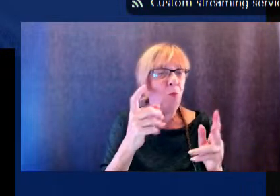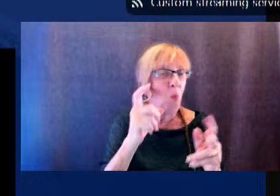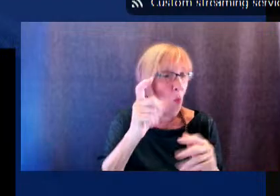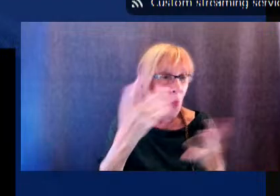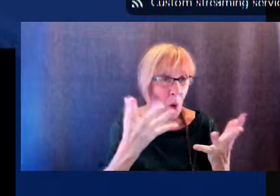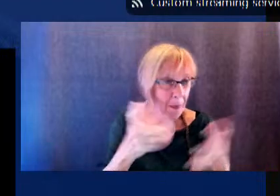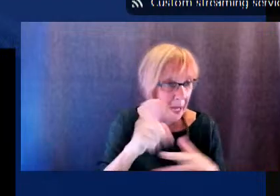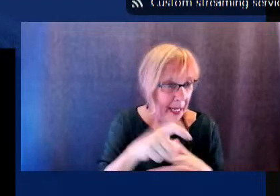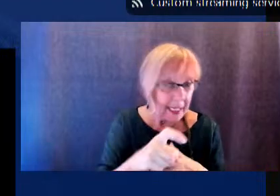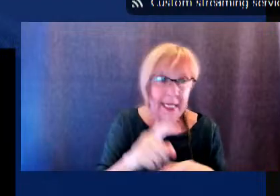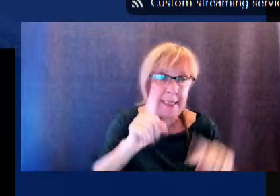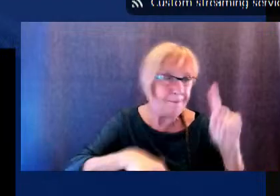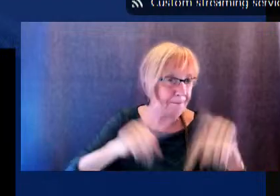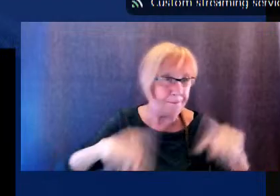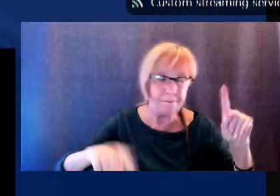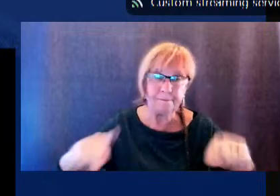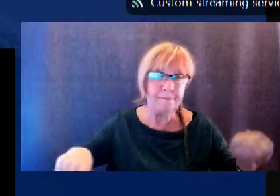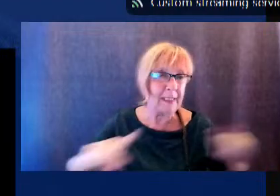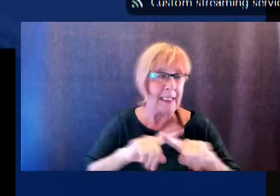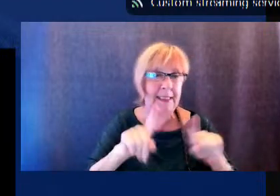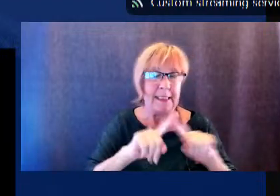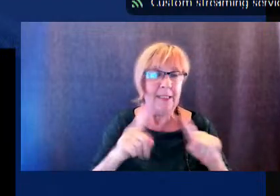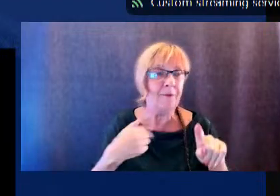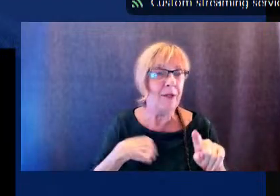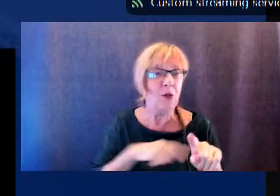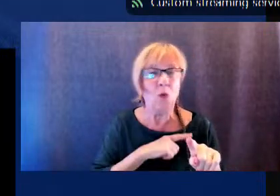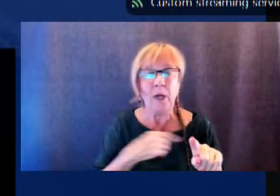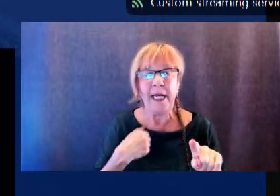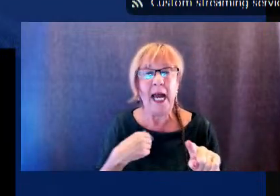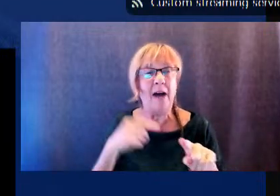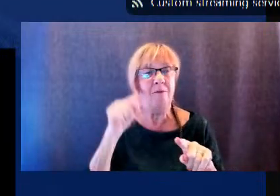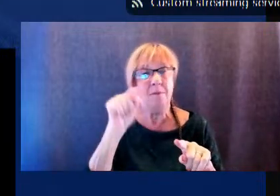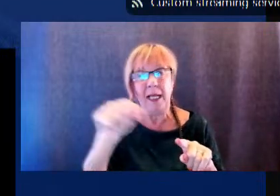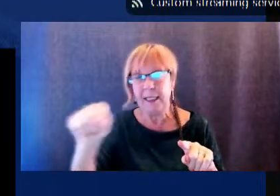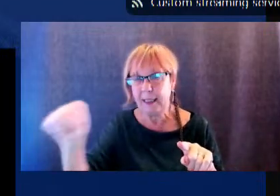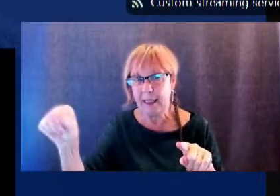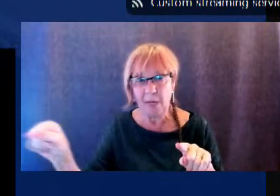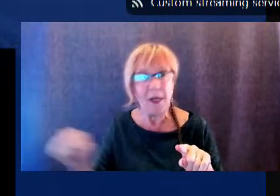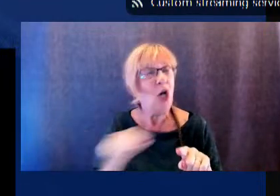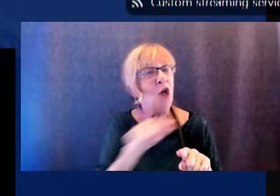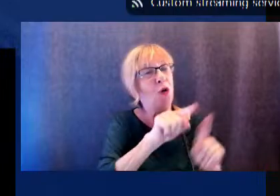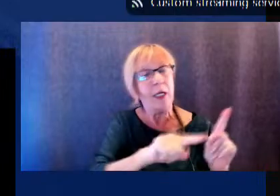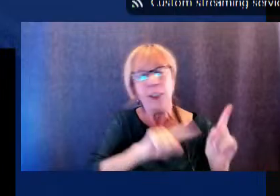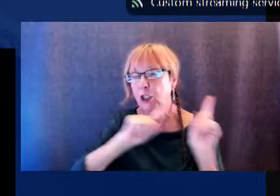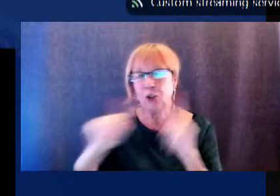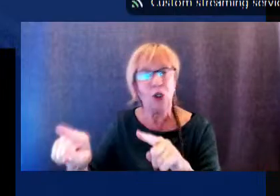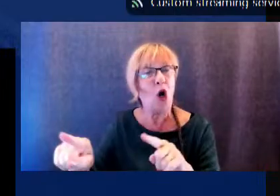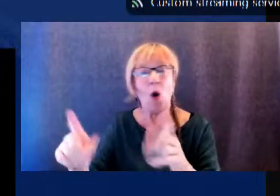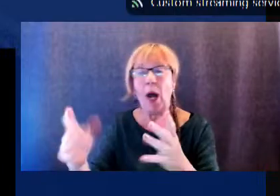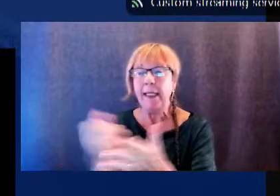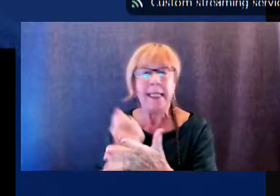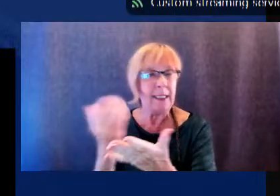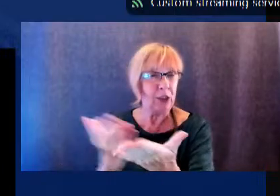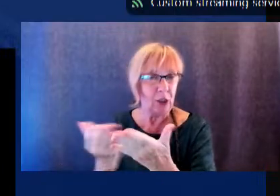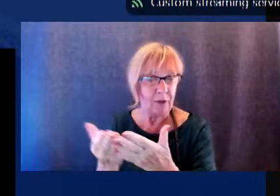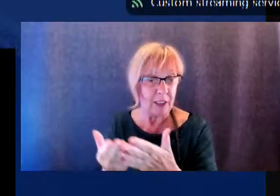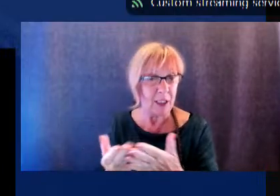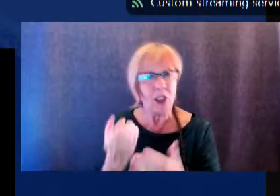and Covina, where you can drop in and receive services. You can also visit our website at